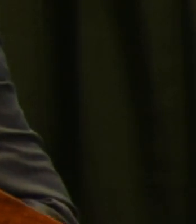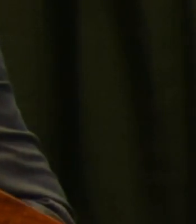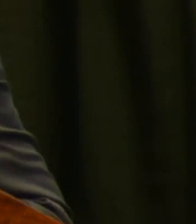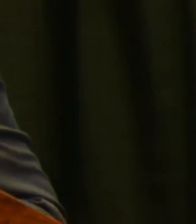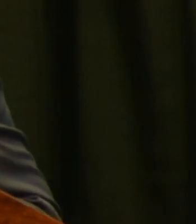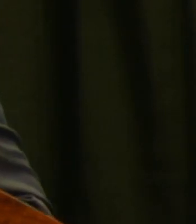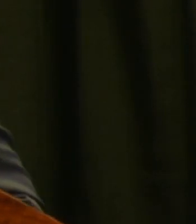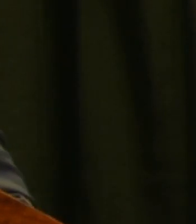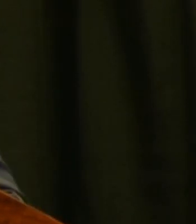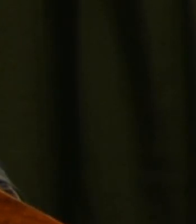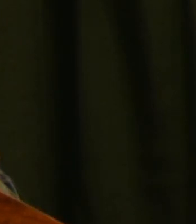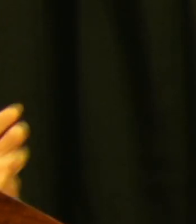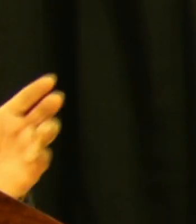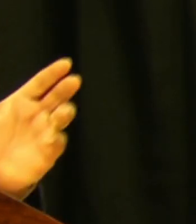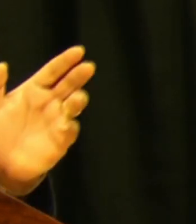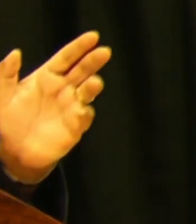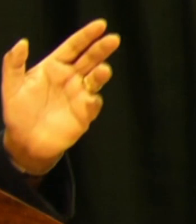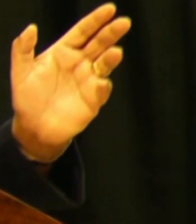garder ma joie